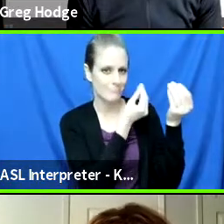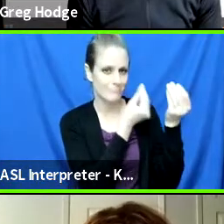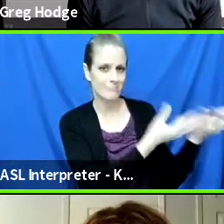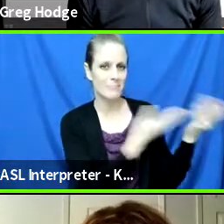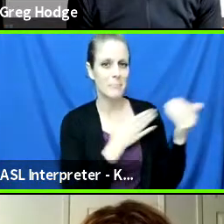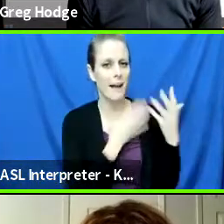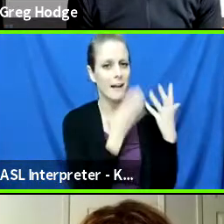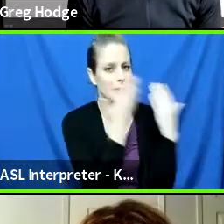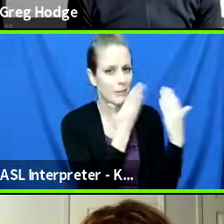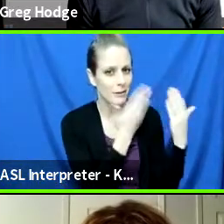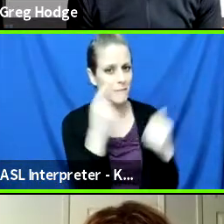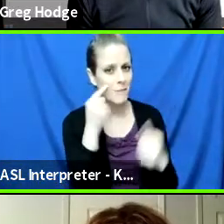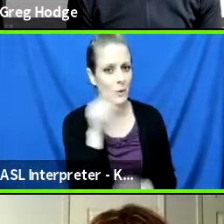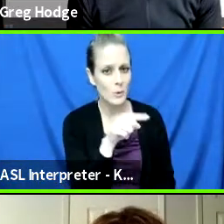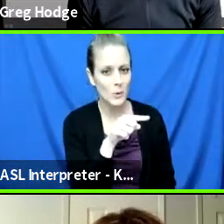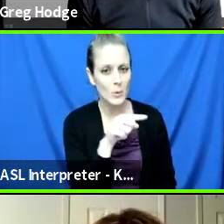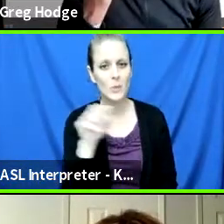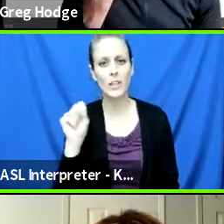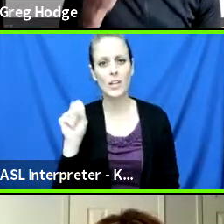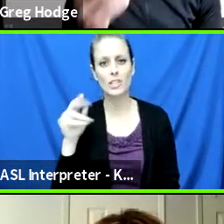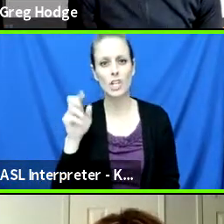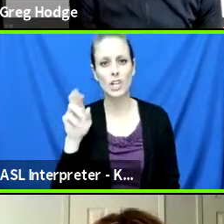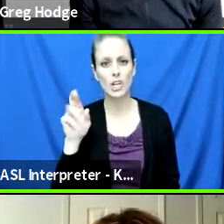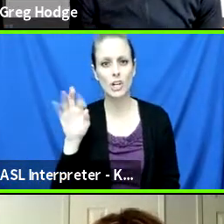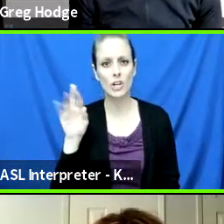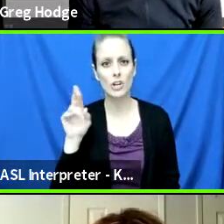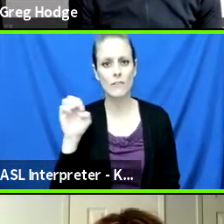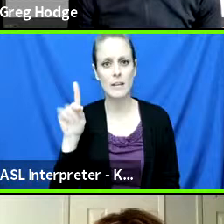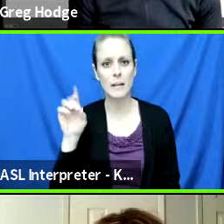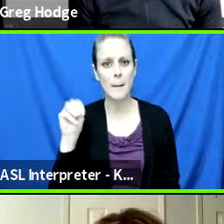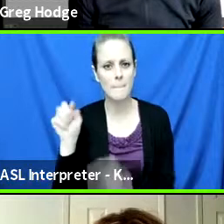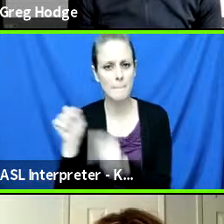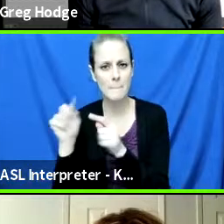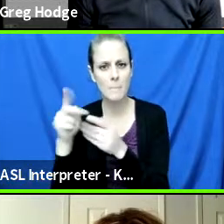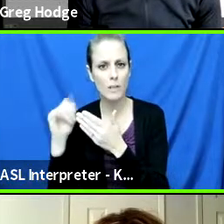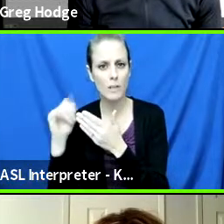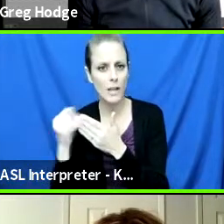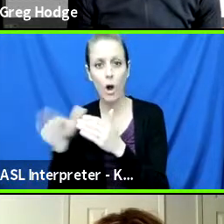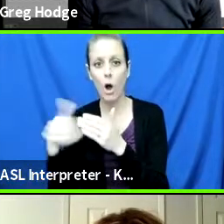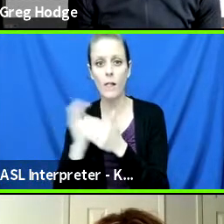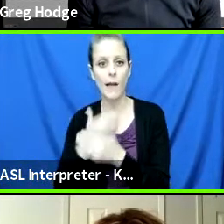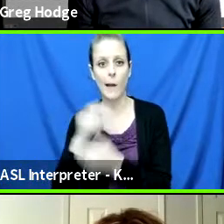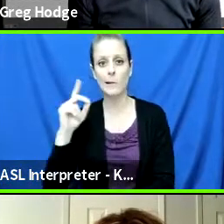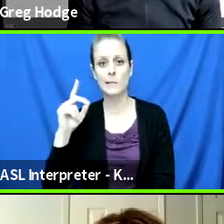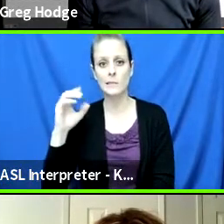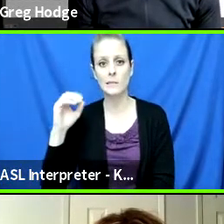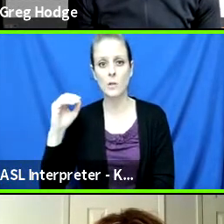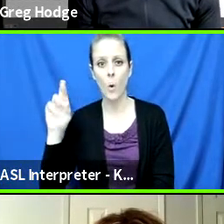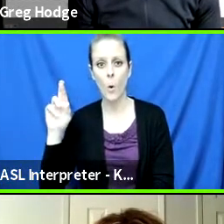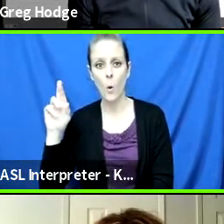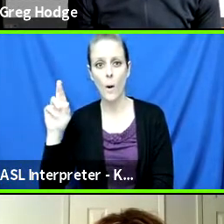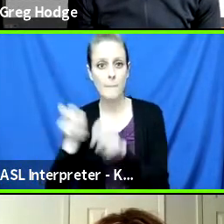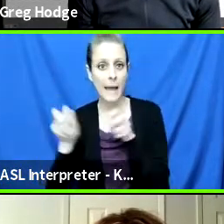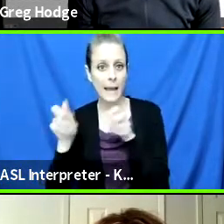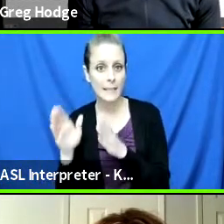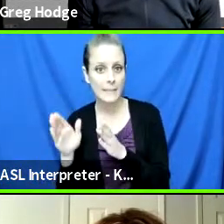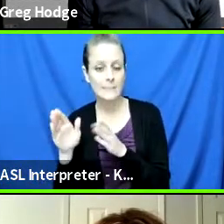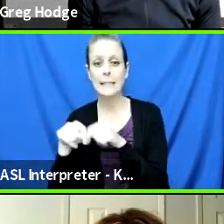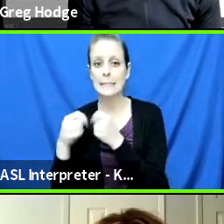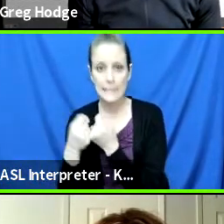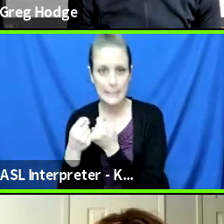you, the Sugar Freedom Project, for Reverend Cheryl Work Ministries, and all of our door panelists and door knockers and door